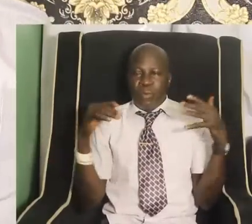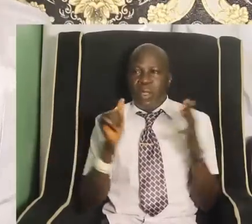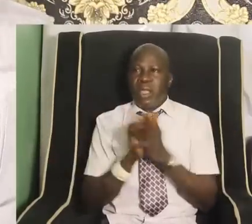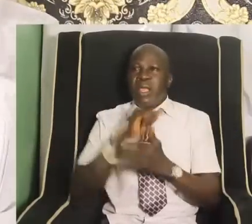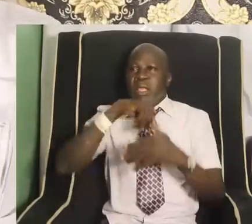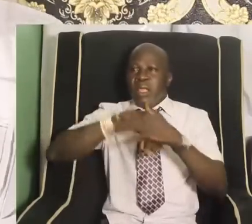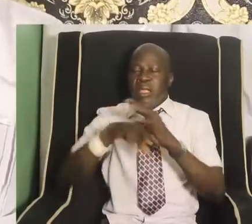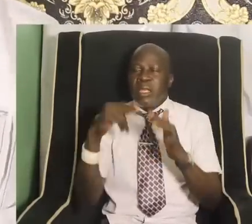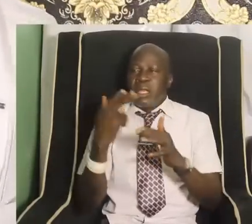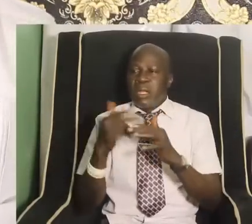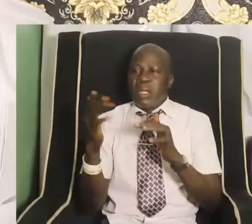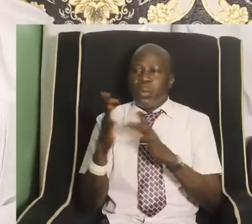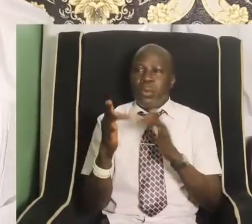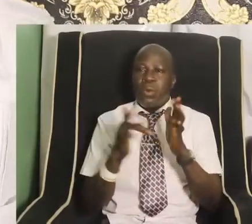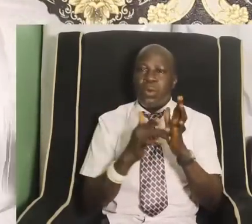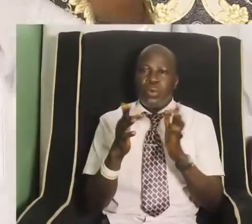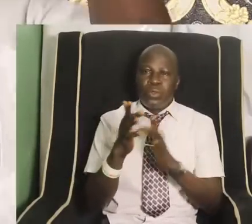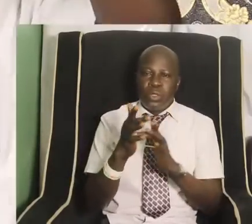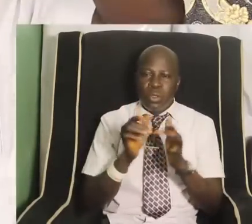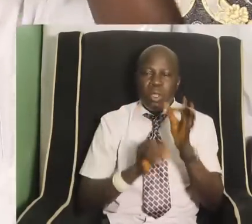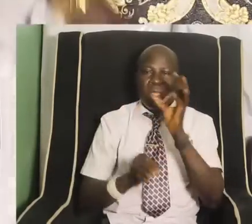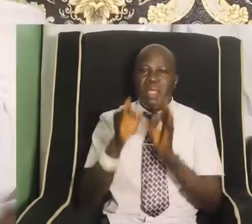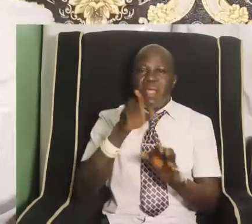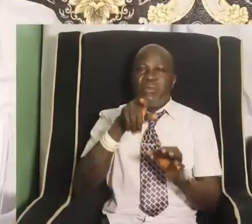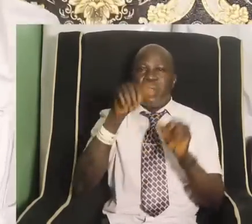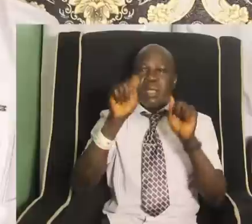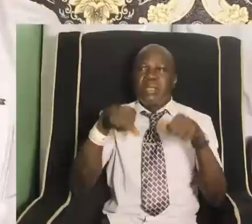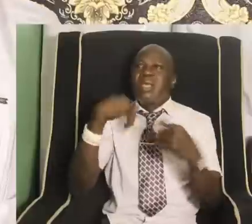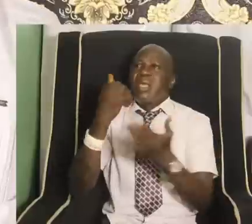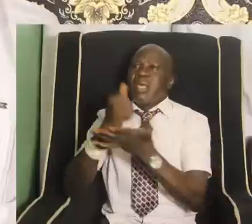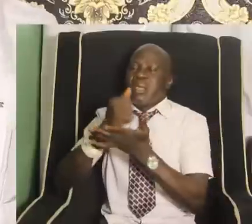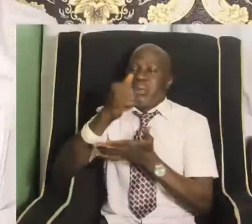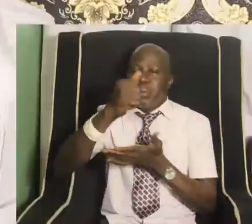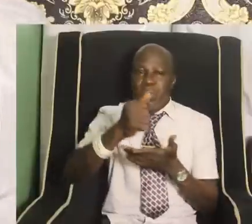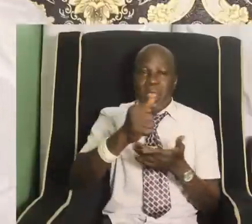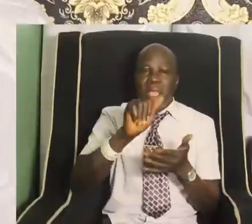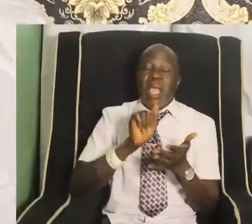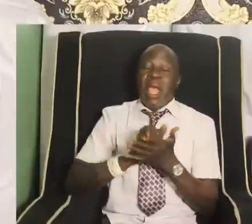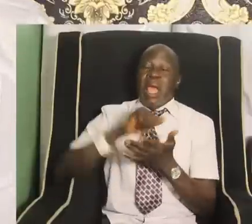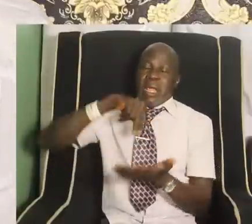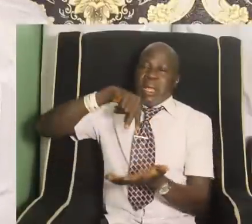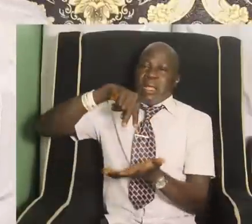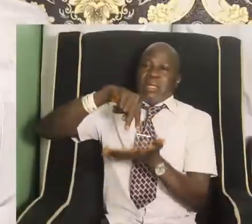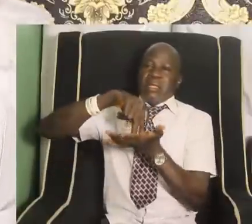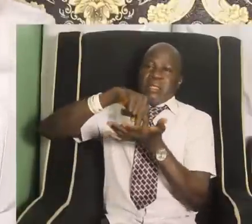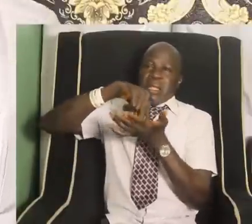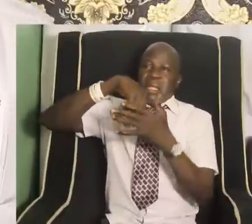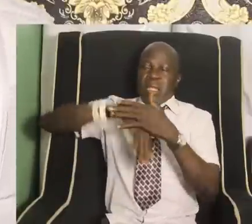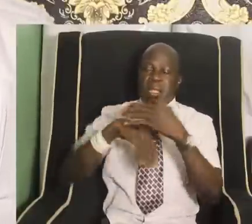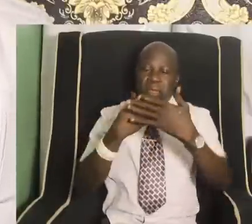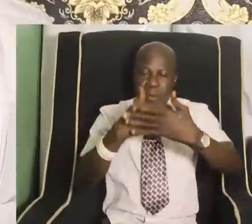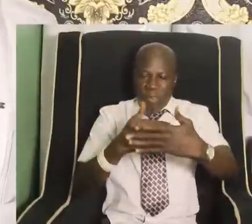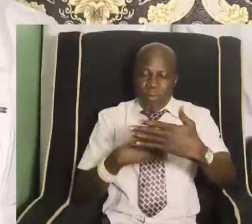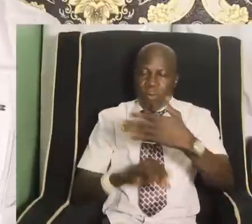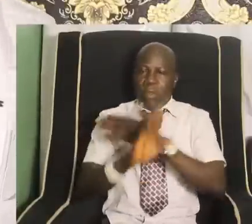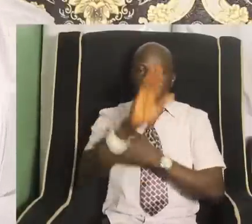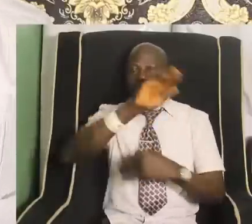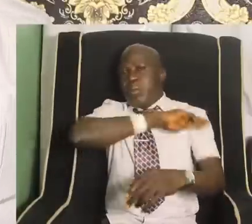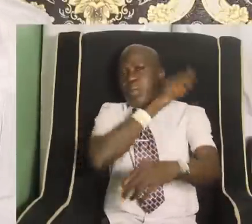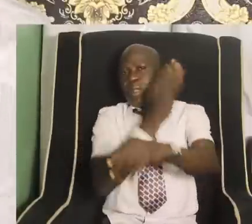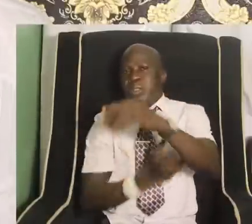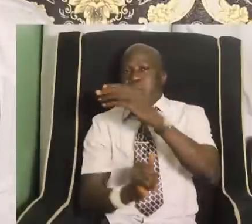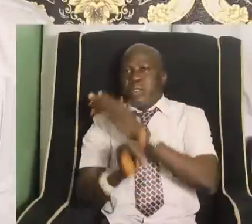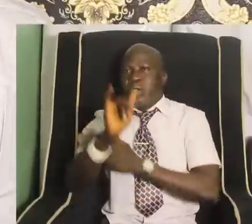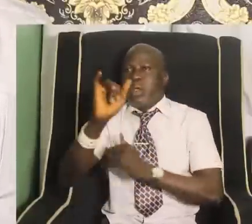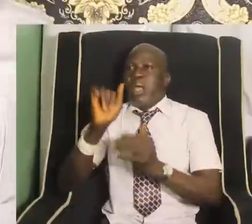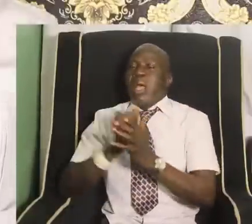so believe in the name of Jesus? Baba le same. You can say amen. But why you let me? I stand before the Almighty God.